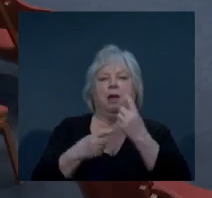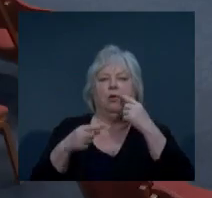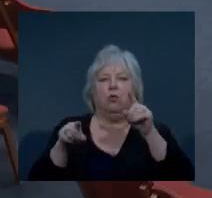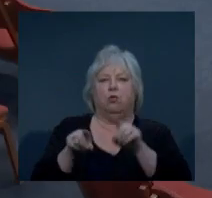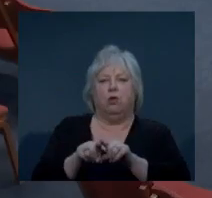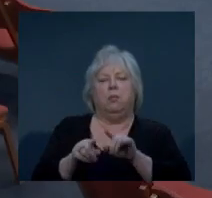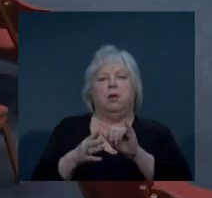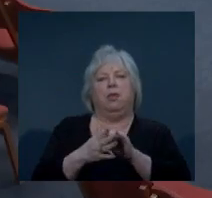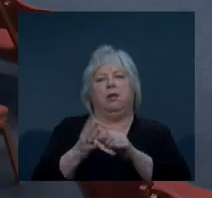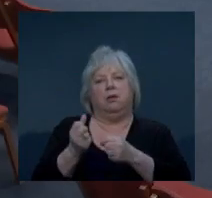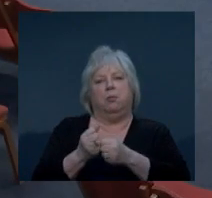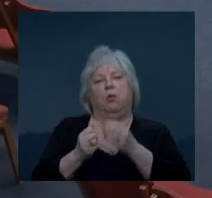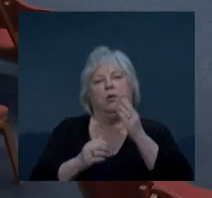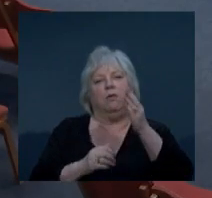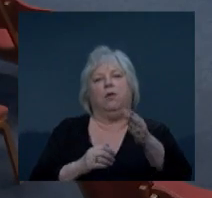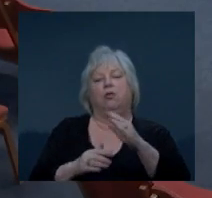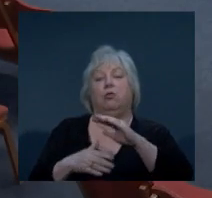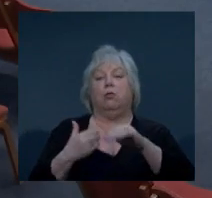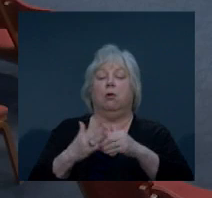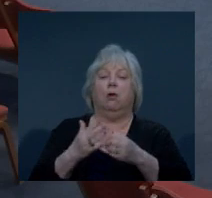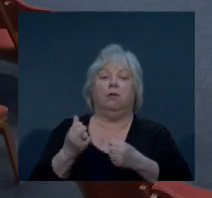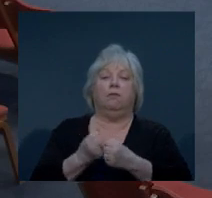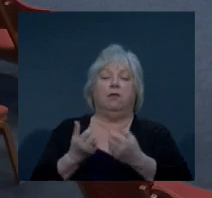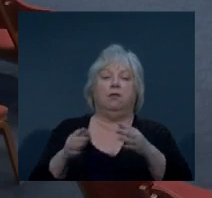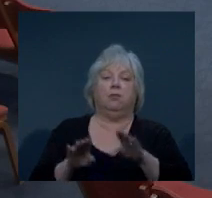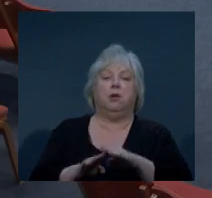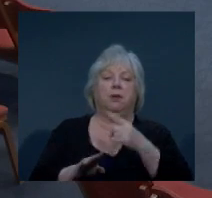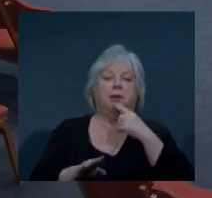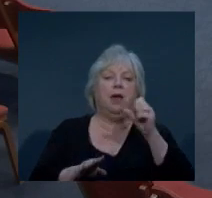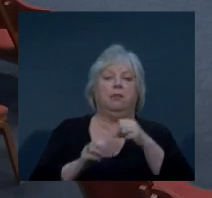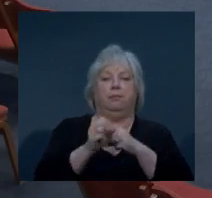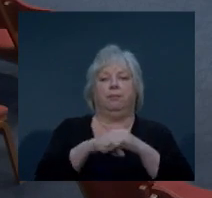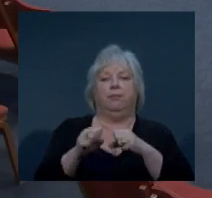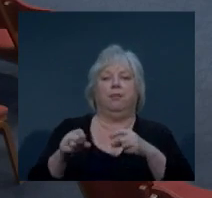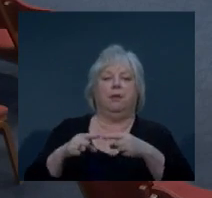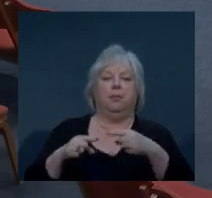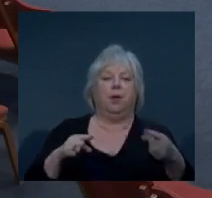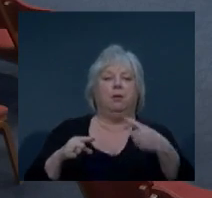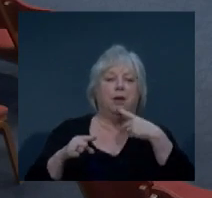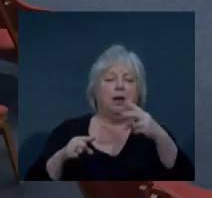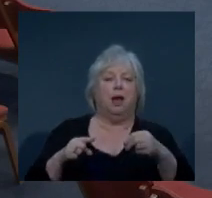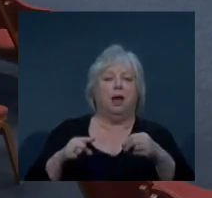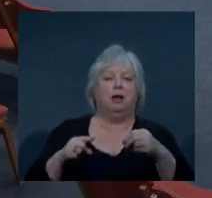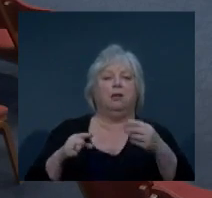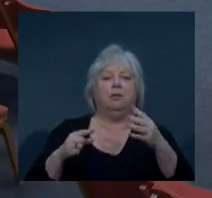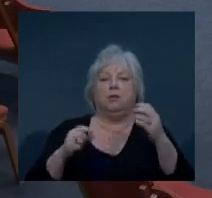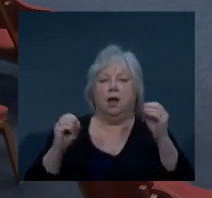taxpayers. All those in favor of adjournment, please say aye. All those opposed, please say nay. Meeting adjourned.